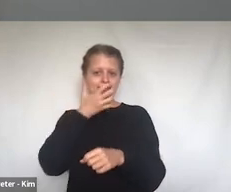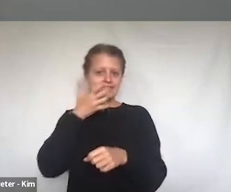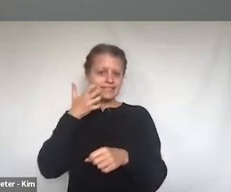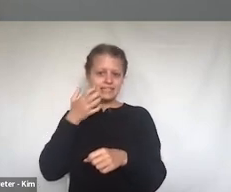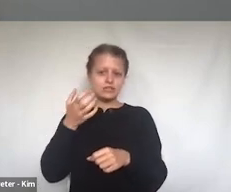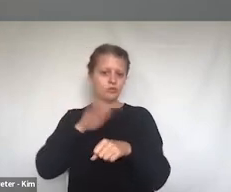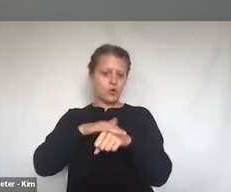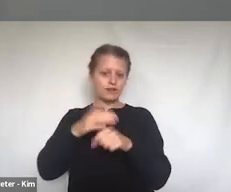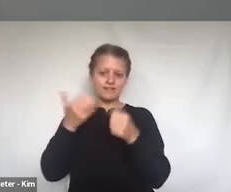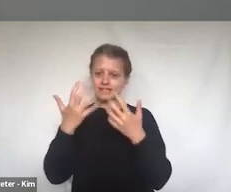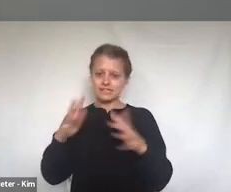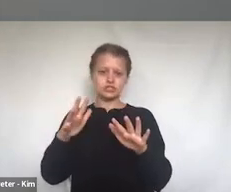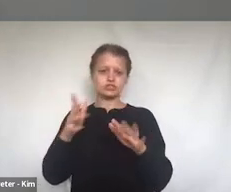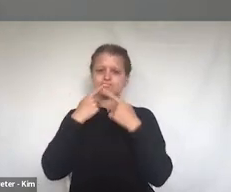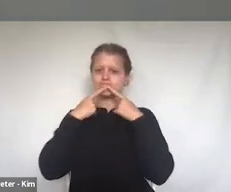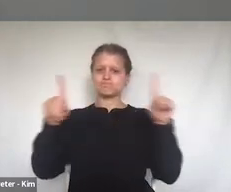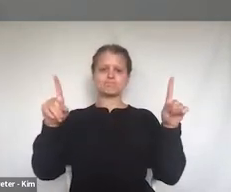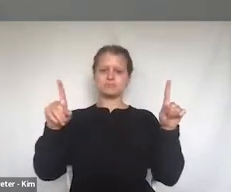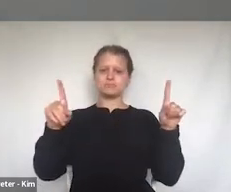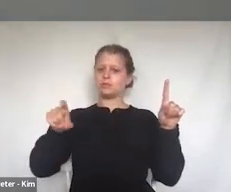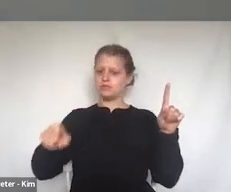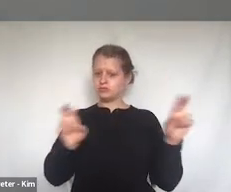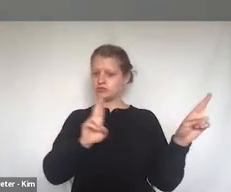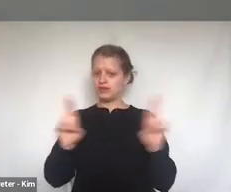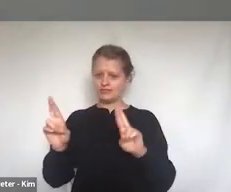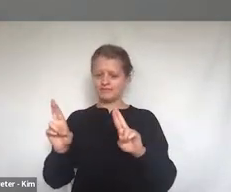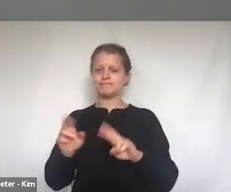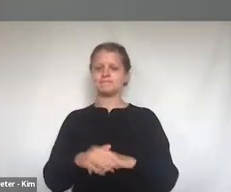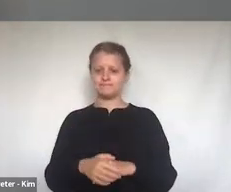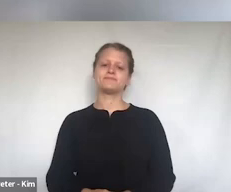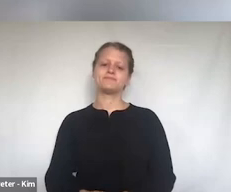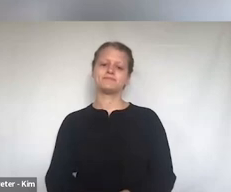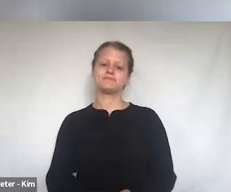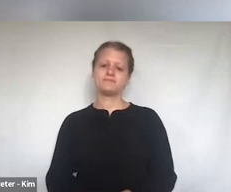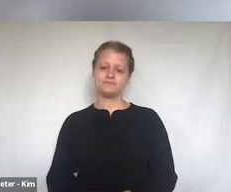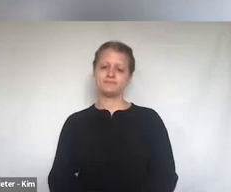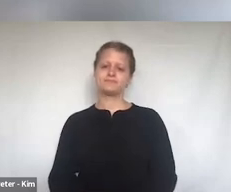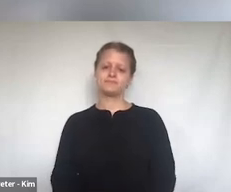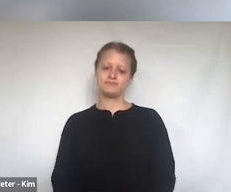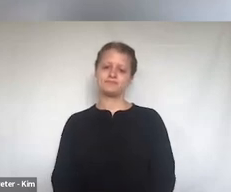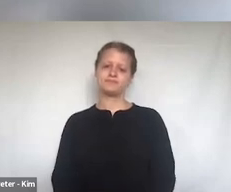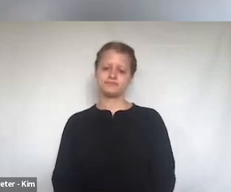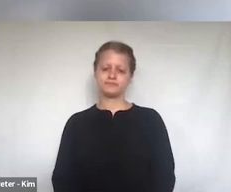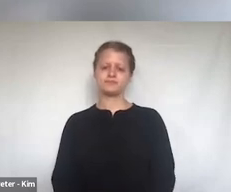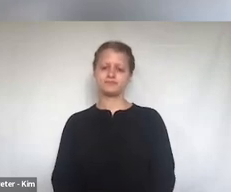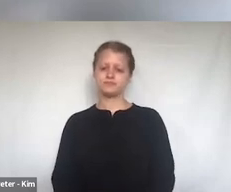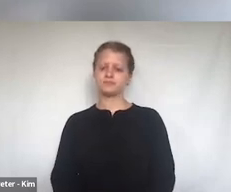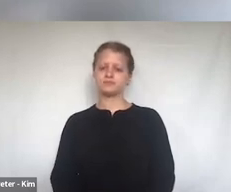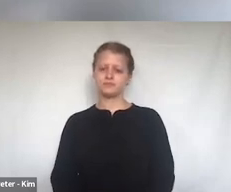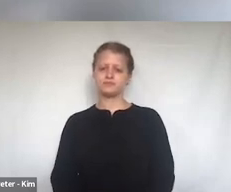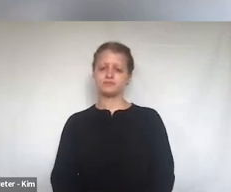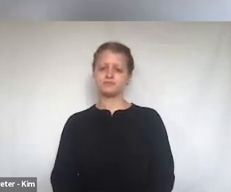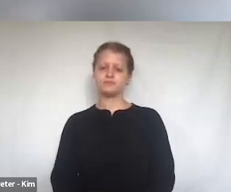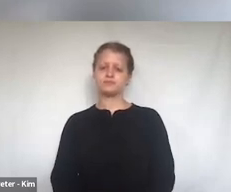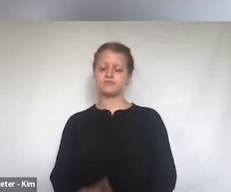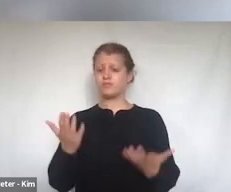that our, you know, what resources that we have available that have been activated. There's also modifications we can